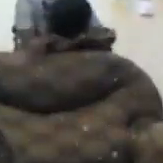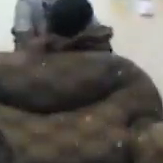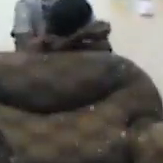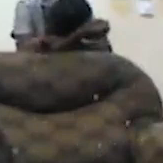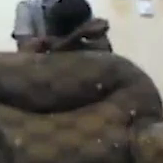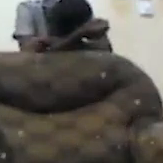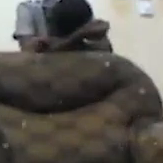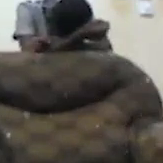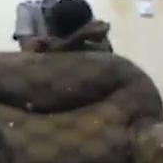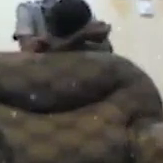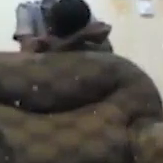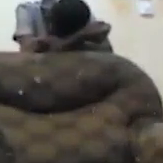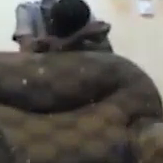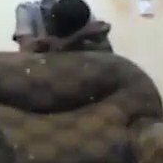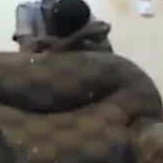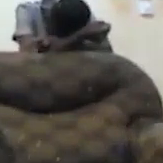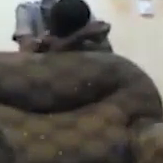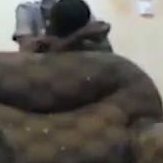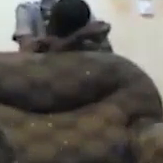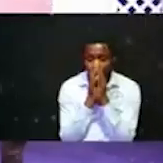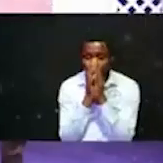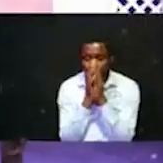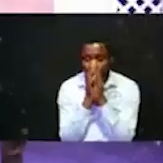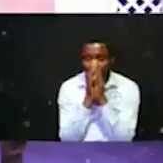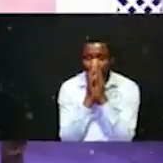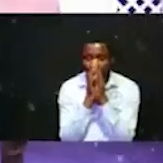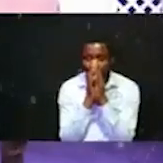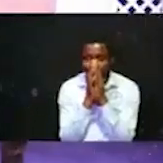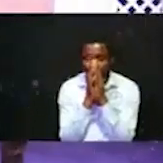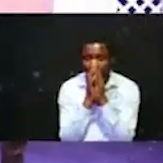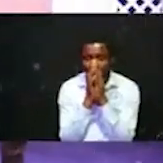Kalabatu Zibron Dadaba Bakada Peria Duri Bado